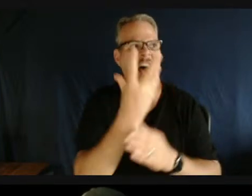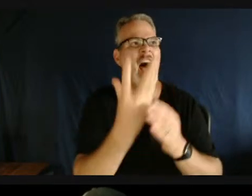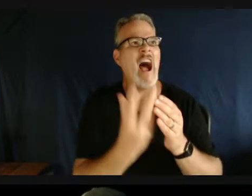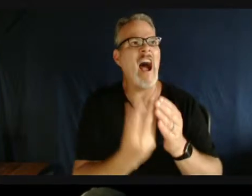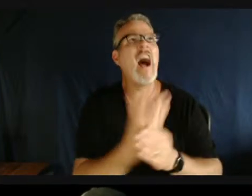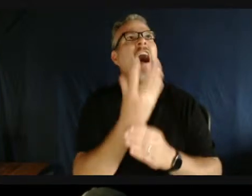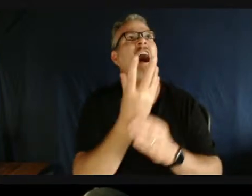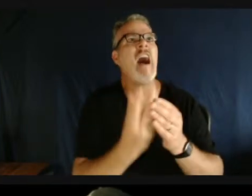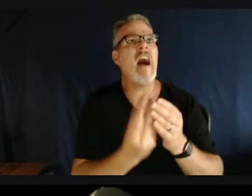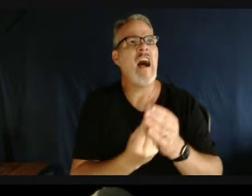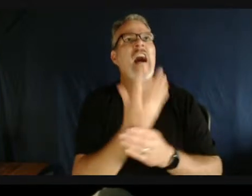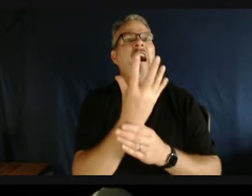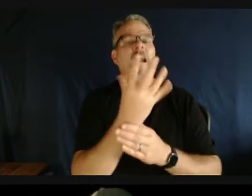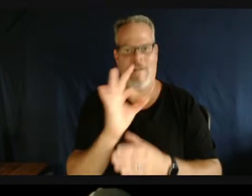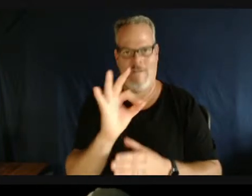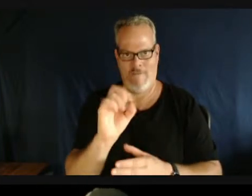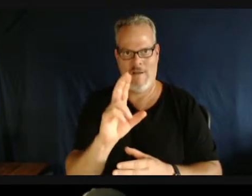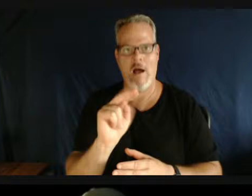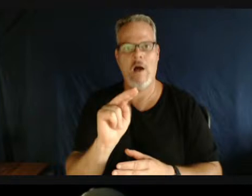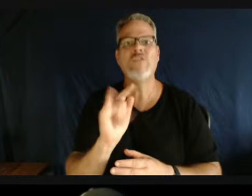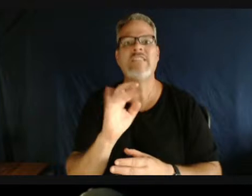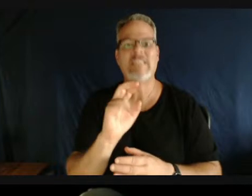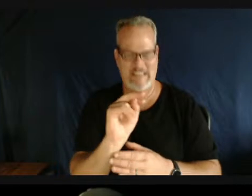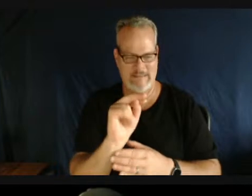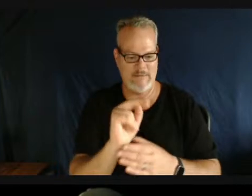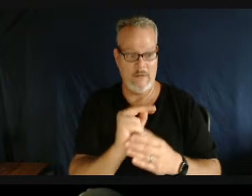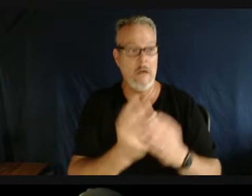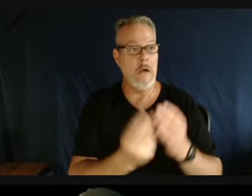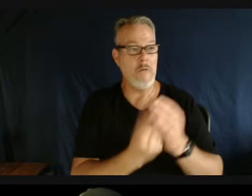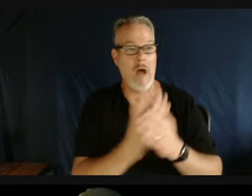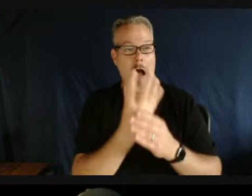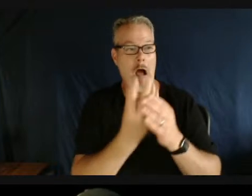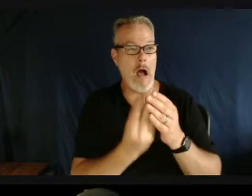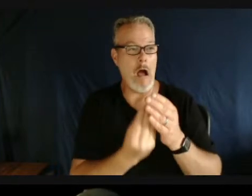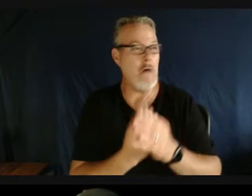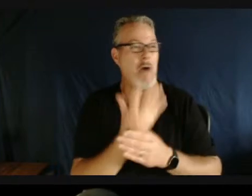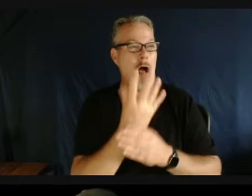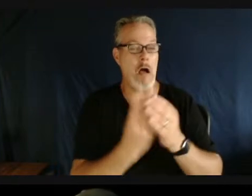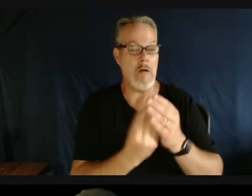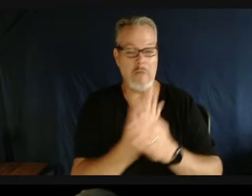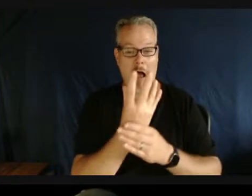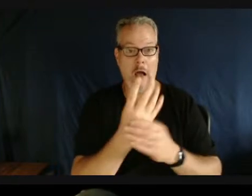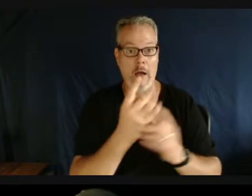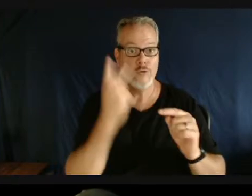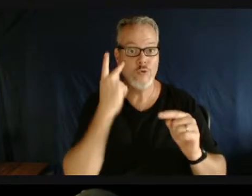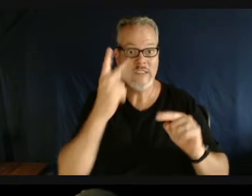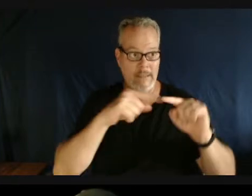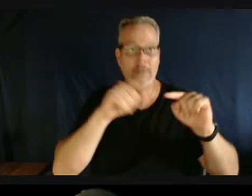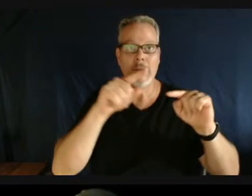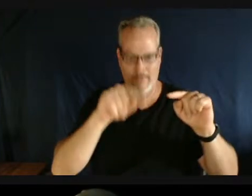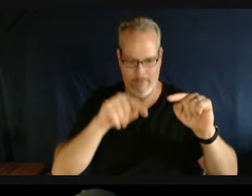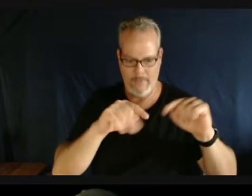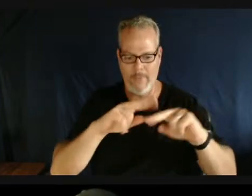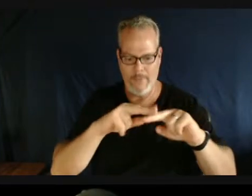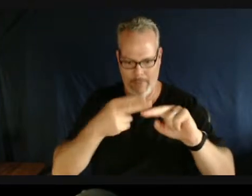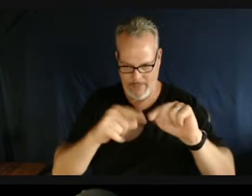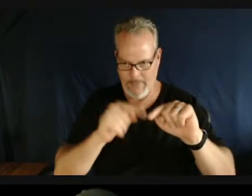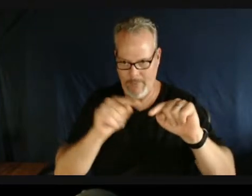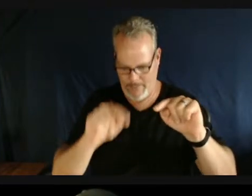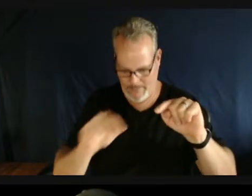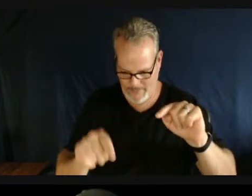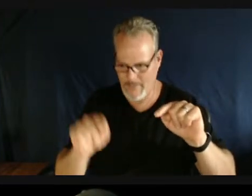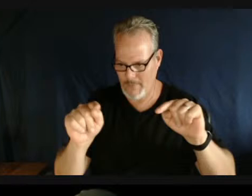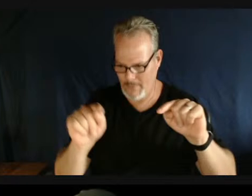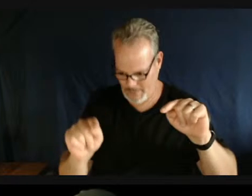fountains, not fountains but erupting, then fountains. You see this pattern actually is replicated other places as well, right? You have